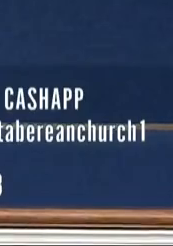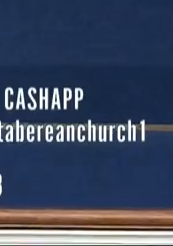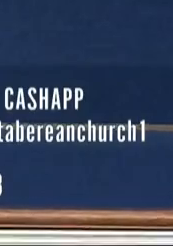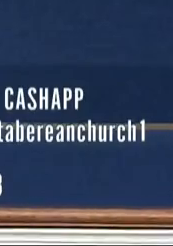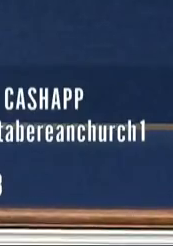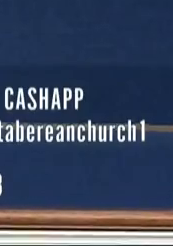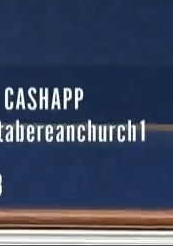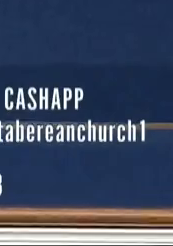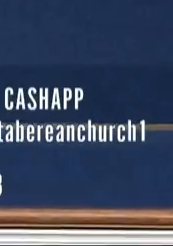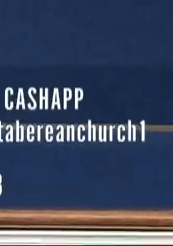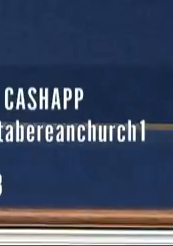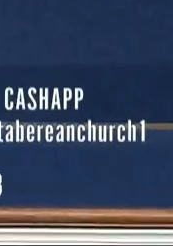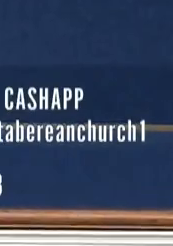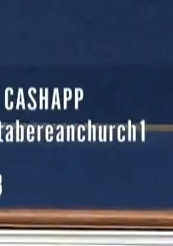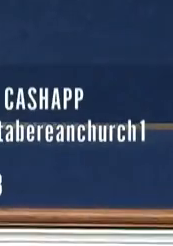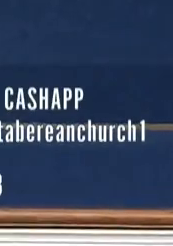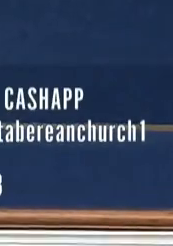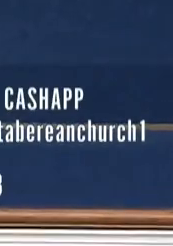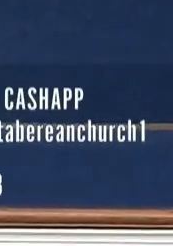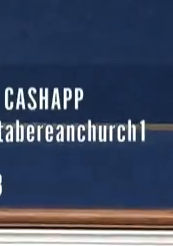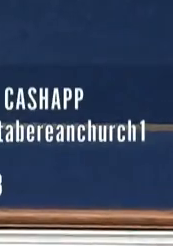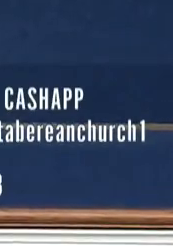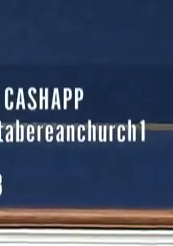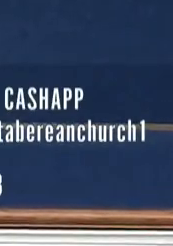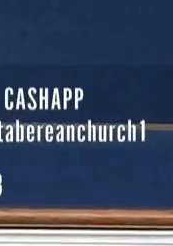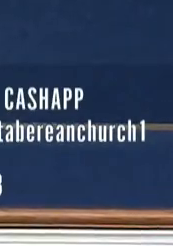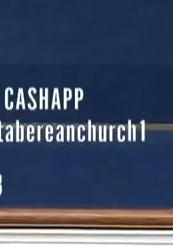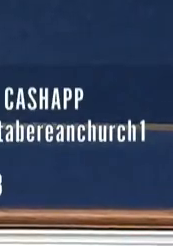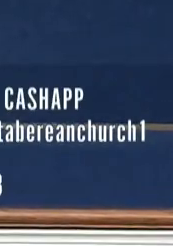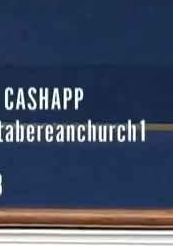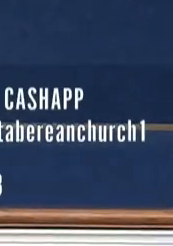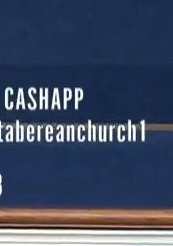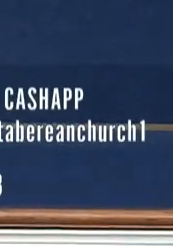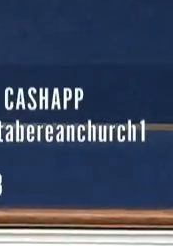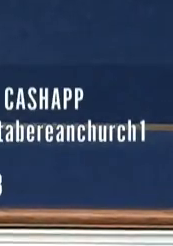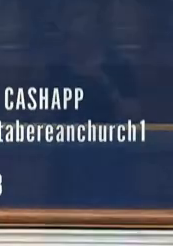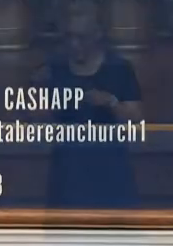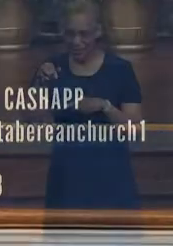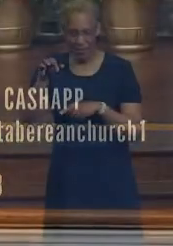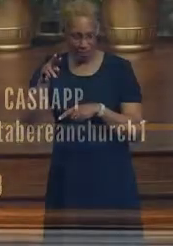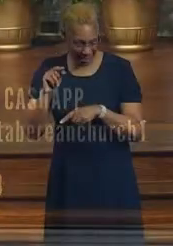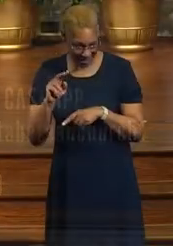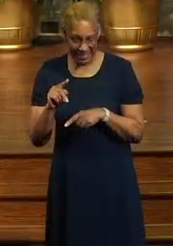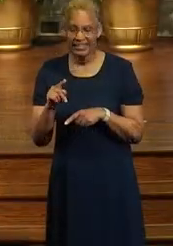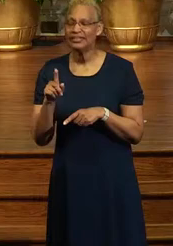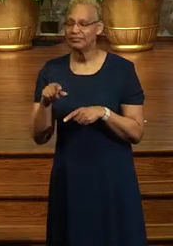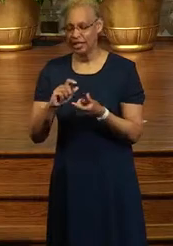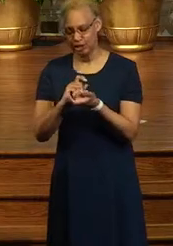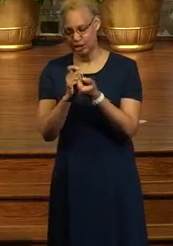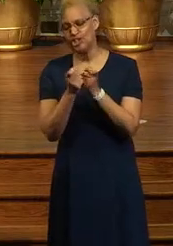Amen. Later on that day, though, I did notice that they had corrected their error.